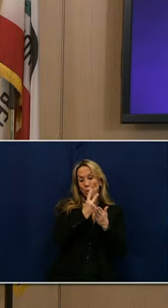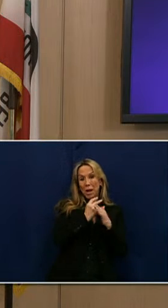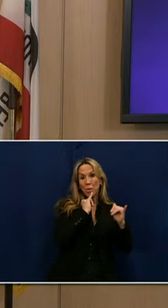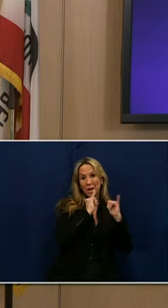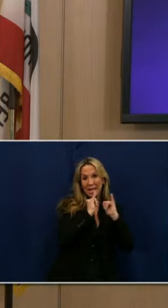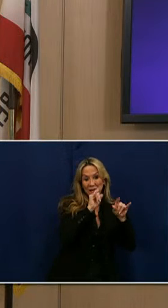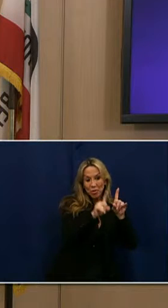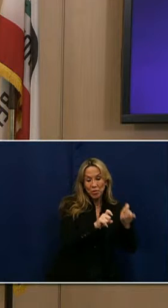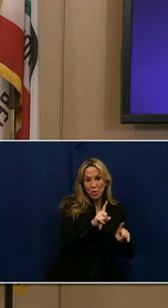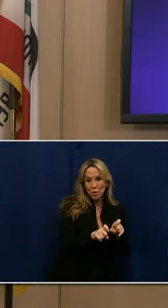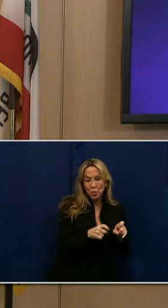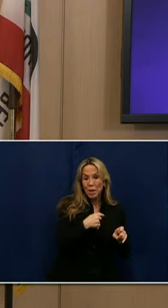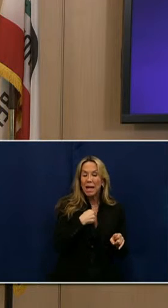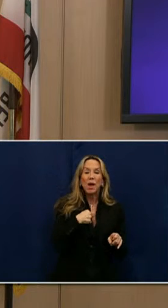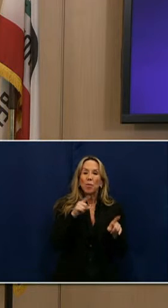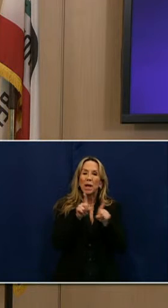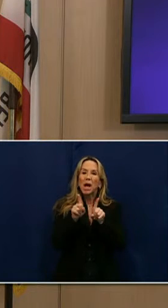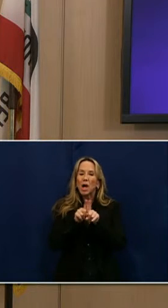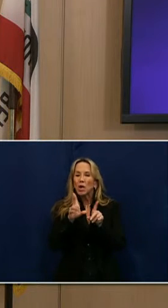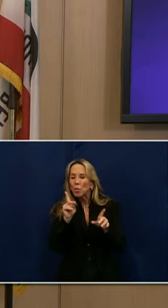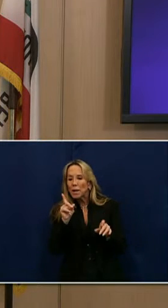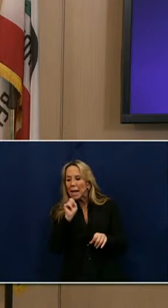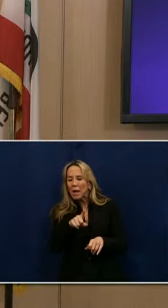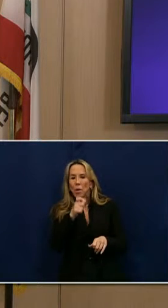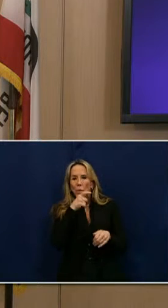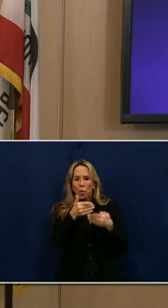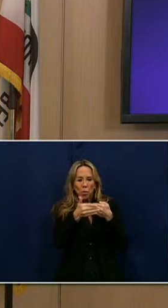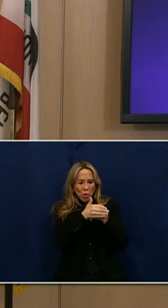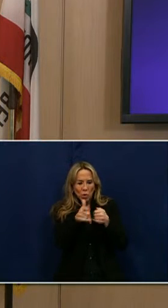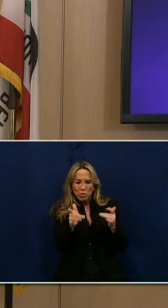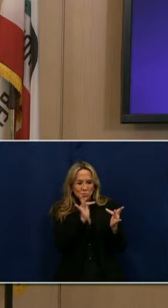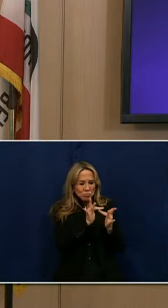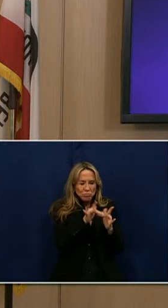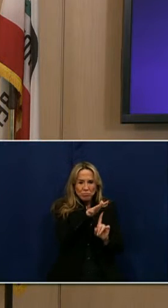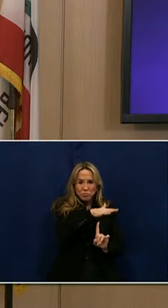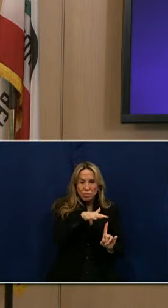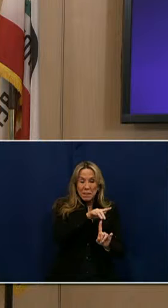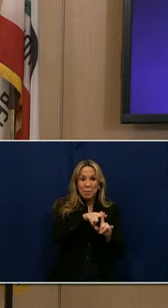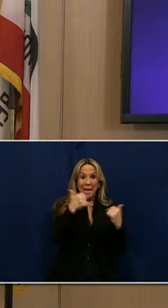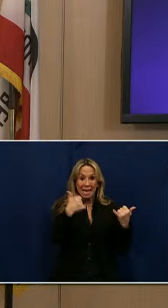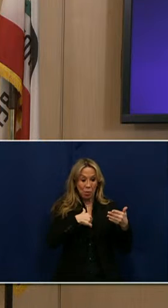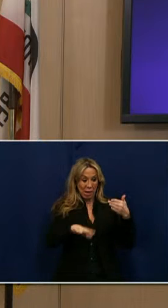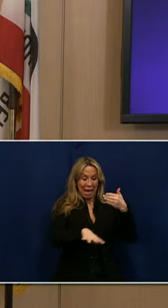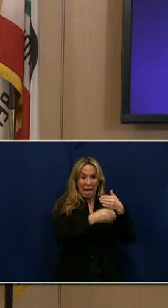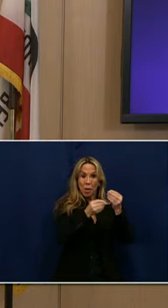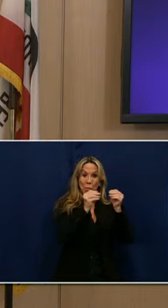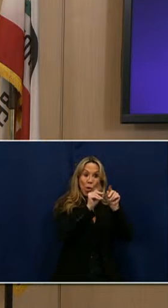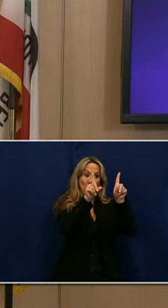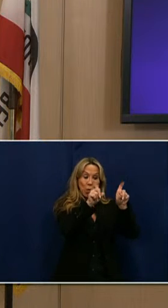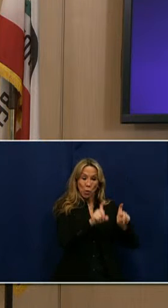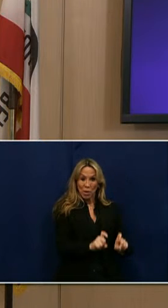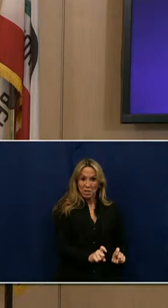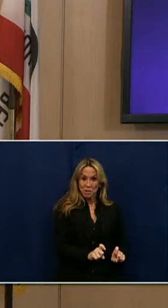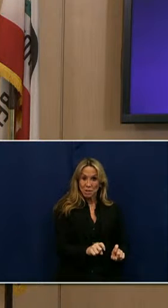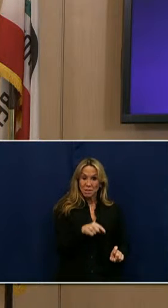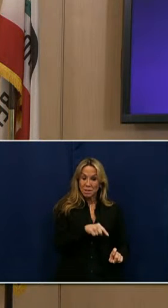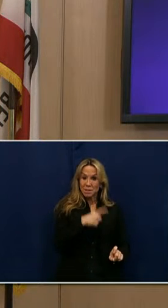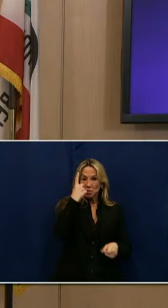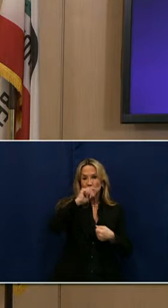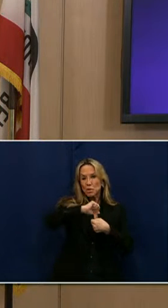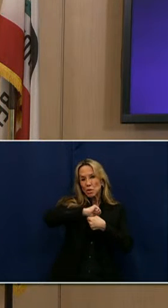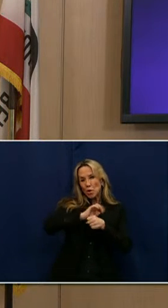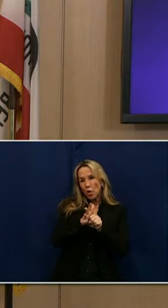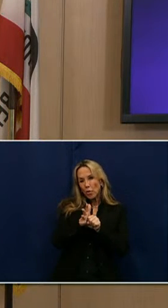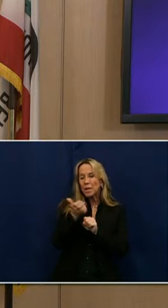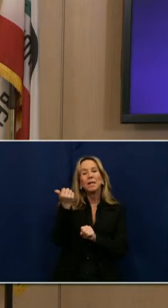also ascertain the close contacts. Because we've added on more questions that are reflective in the